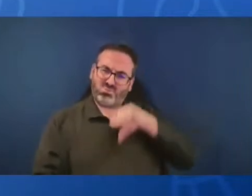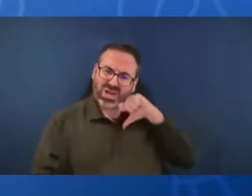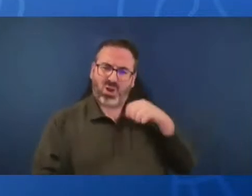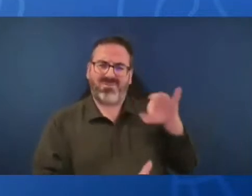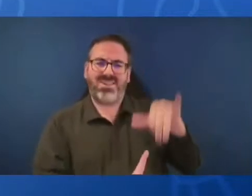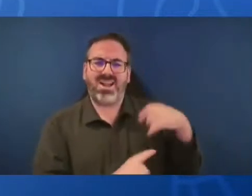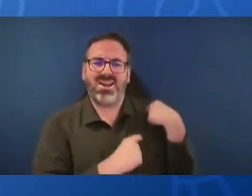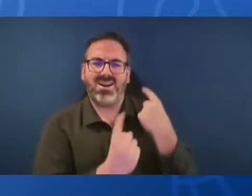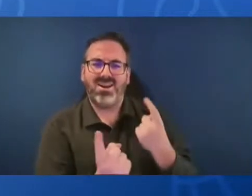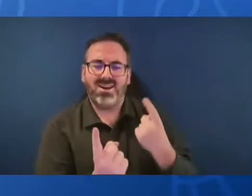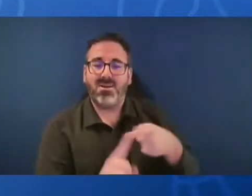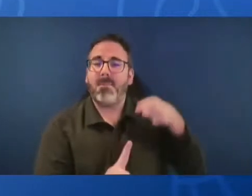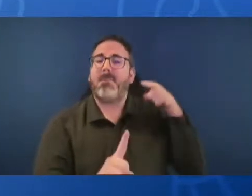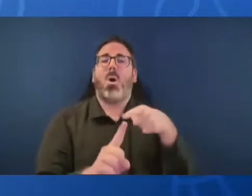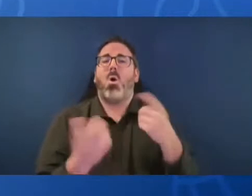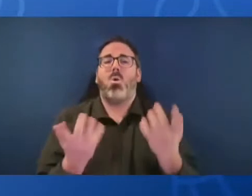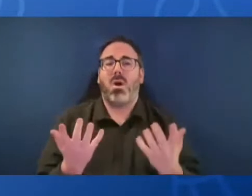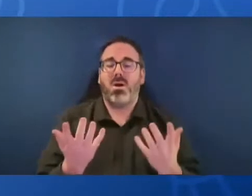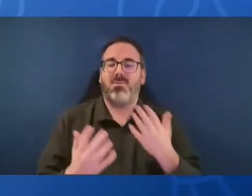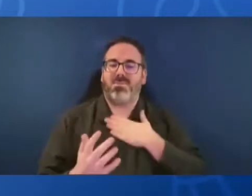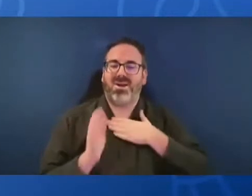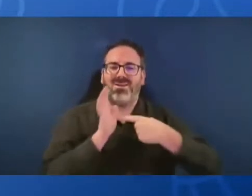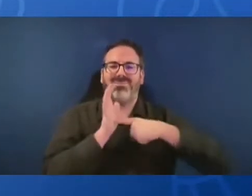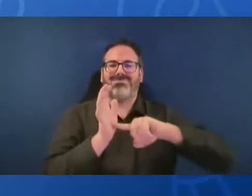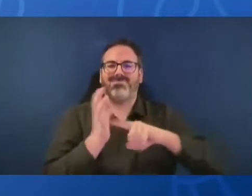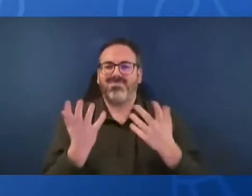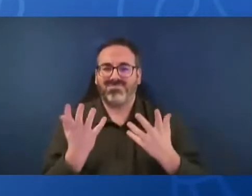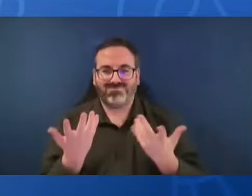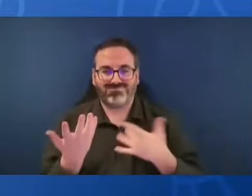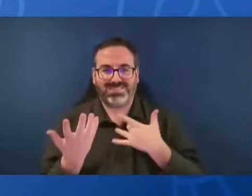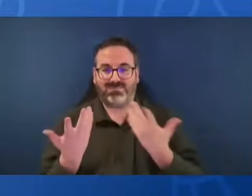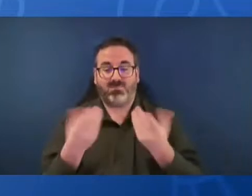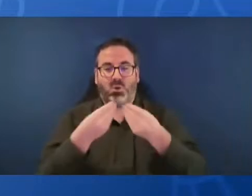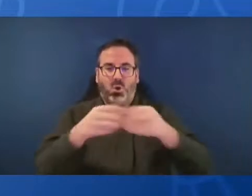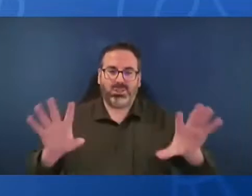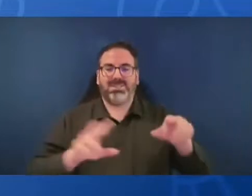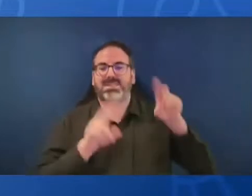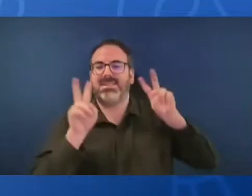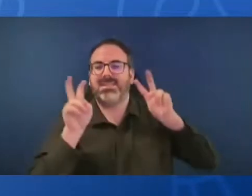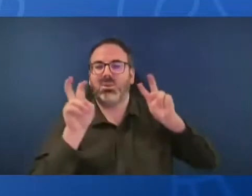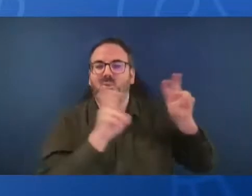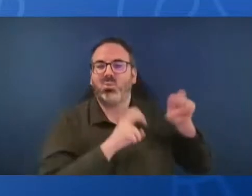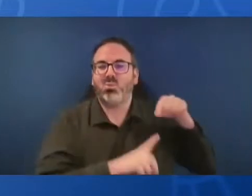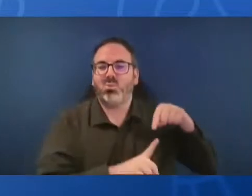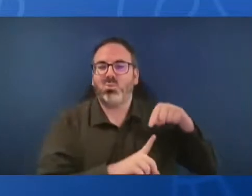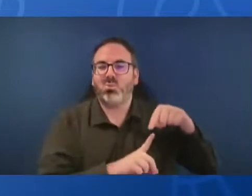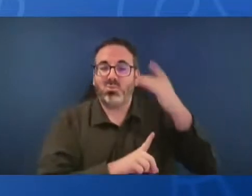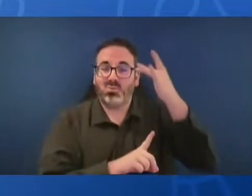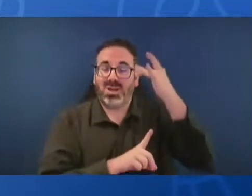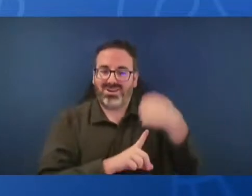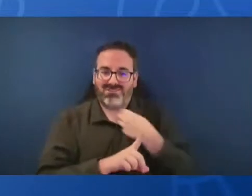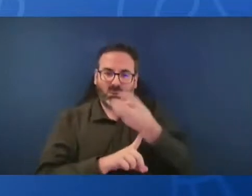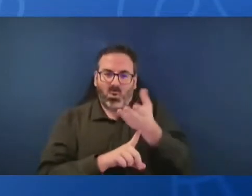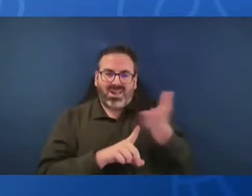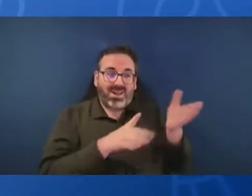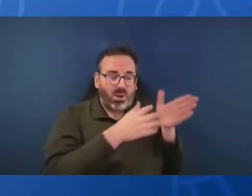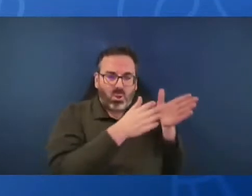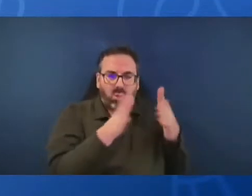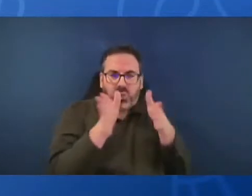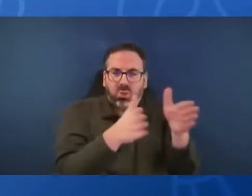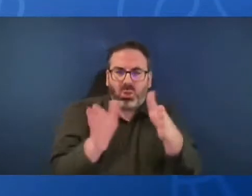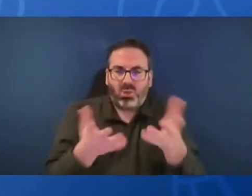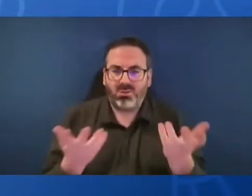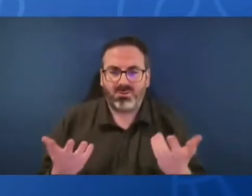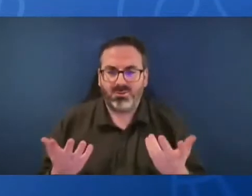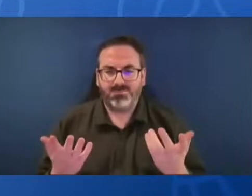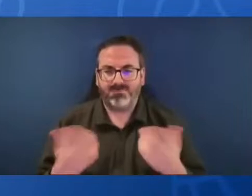the bucket of issues here as we've gone from a few things back. But go ahead. On reports that the United States pulled back from